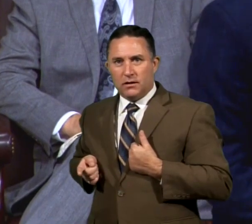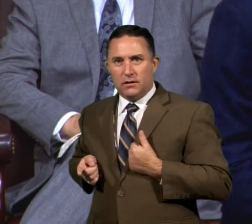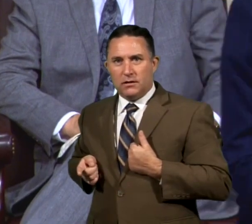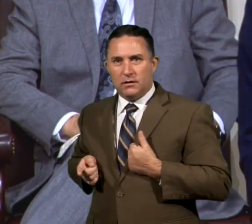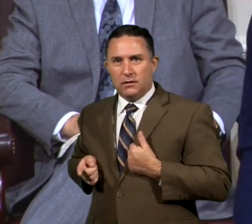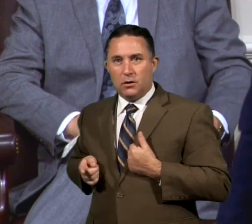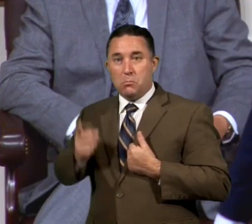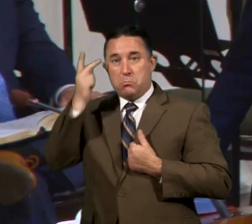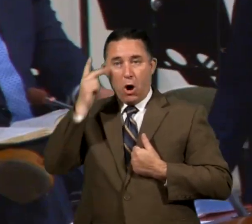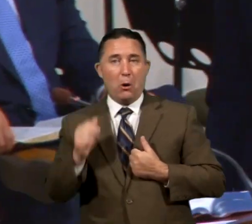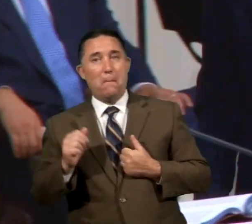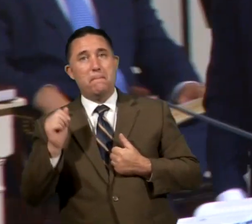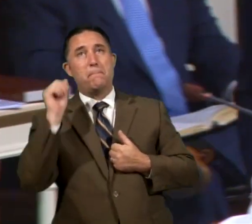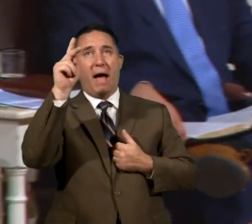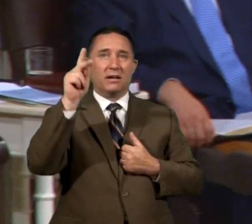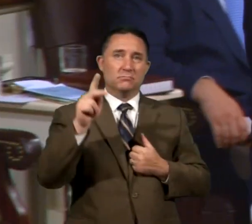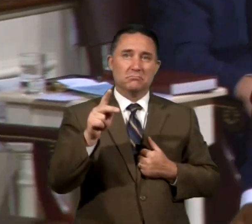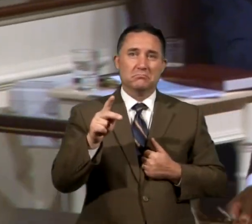Paul goes back,